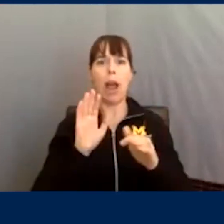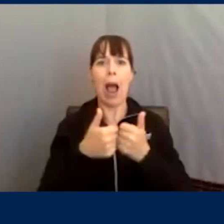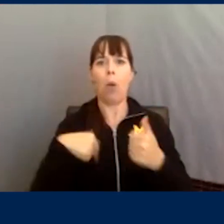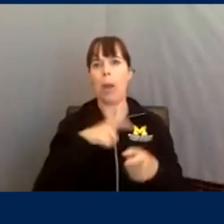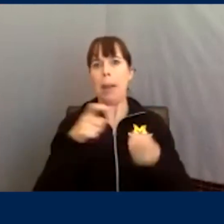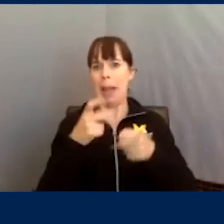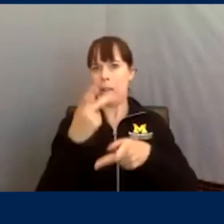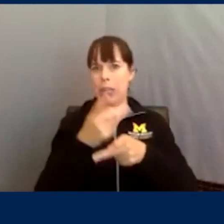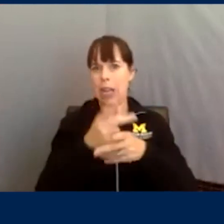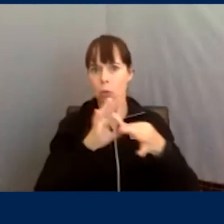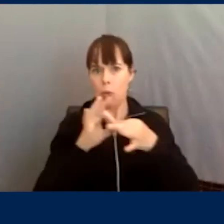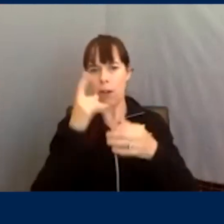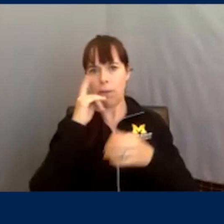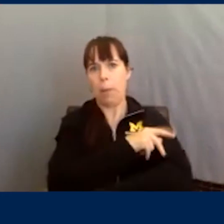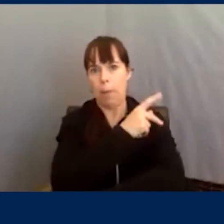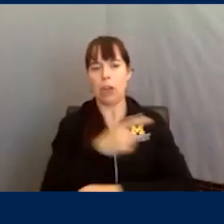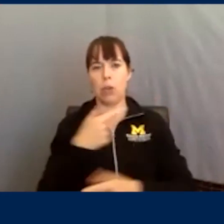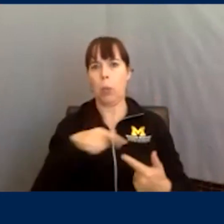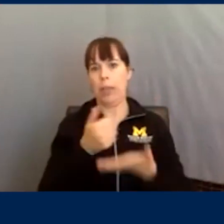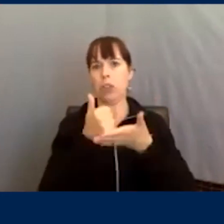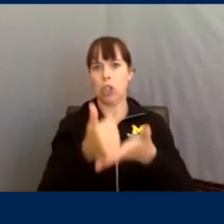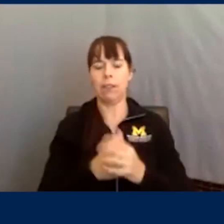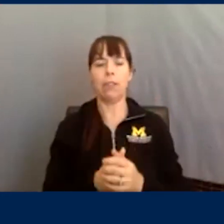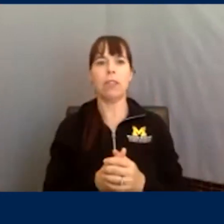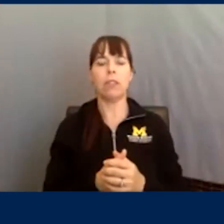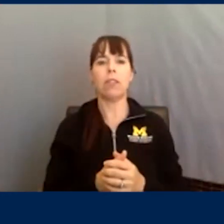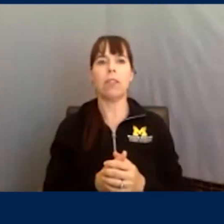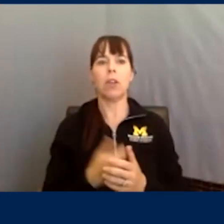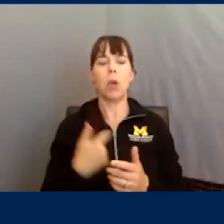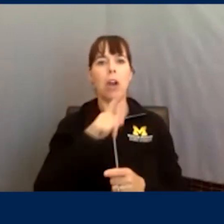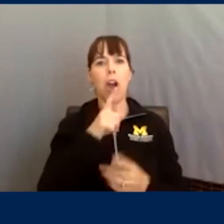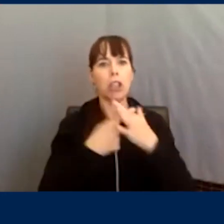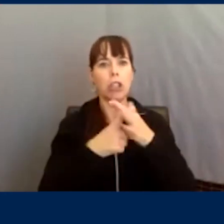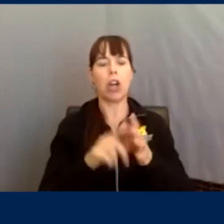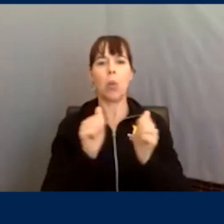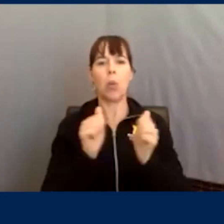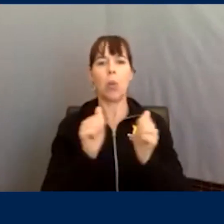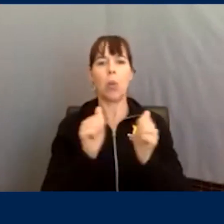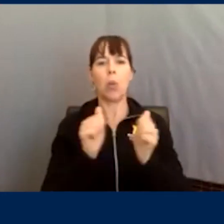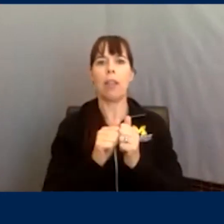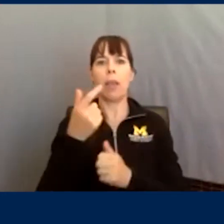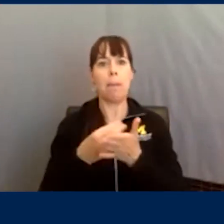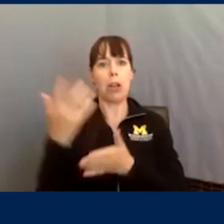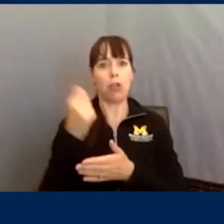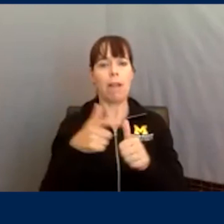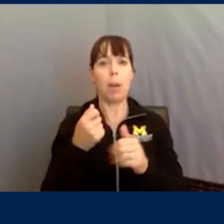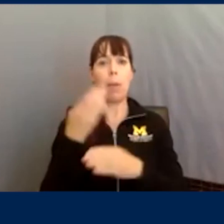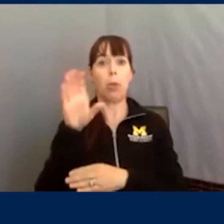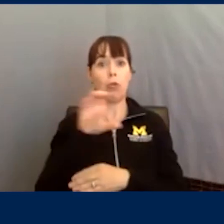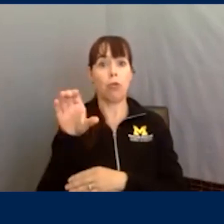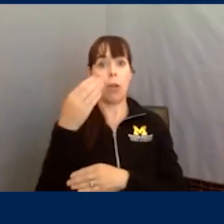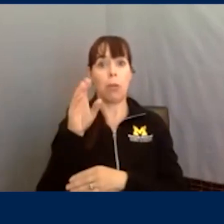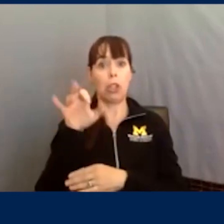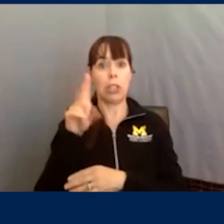care coordination for our patients that we serve. And we are embarking with a grant through Blue Cross Blue Shield right now,